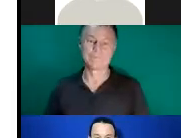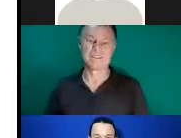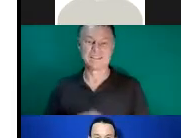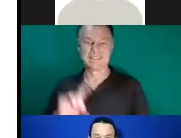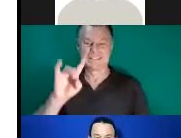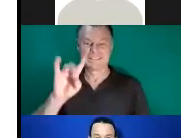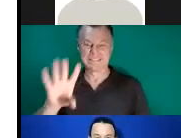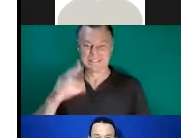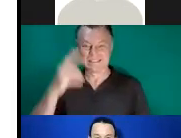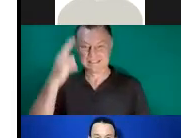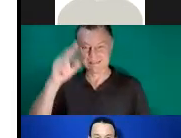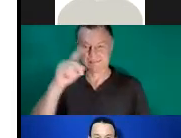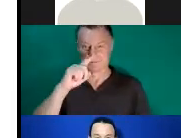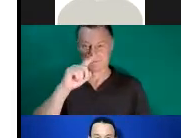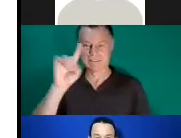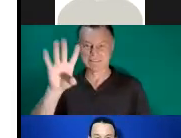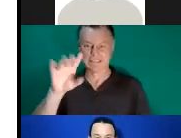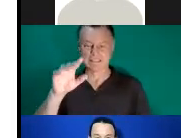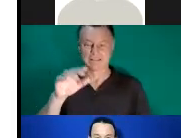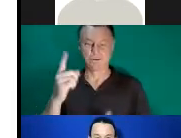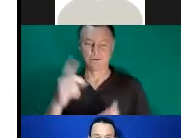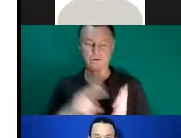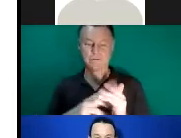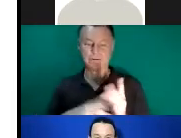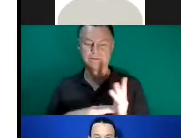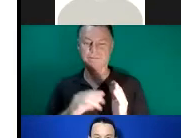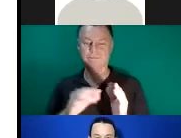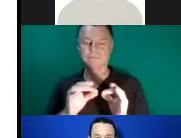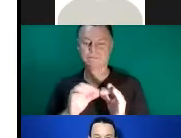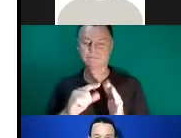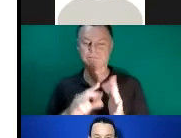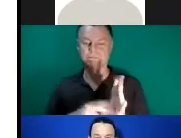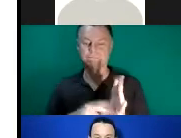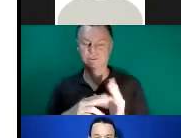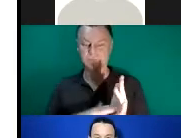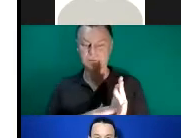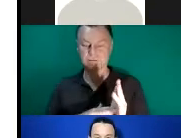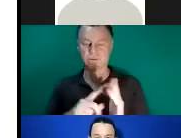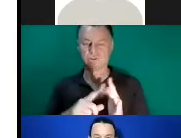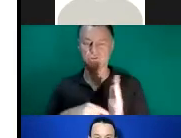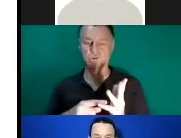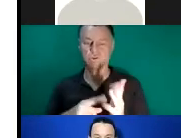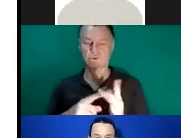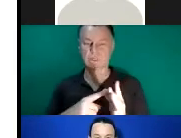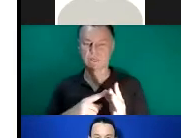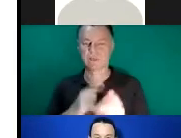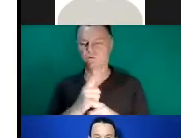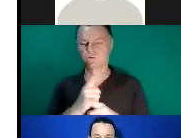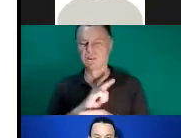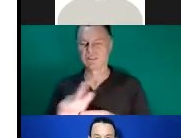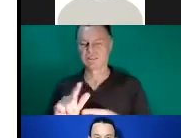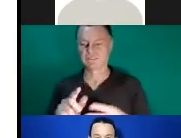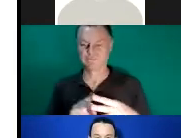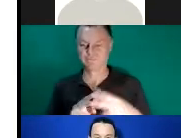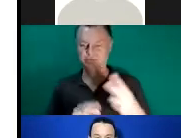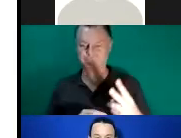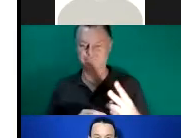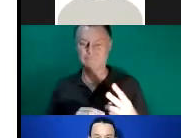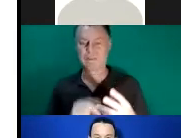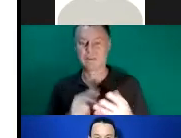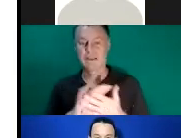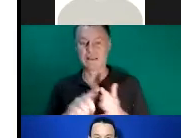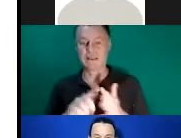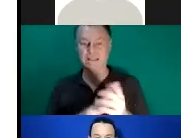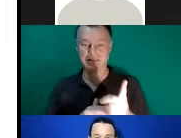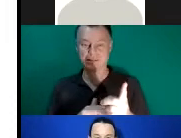victims named. Benjamin Peitzel and Julia Connor, I will discuss later. Pearl Connor was